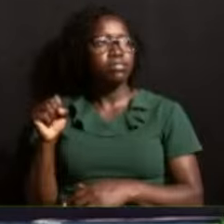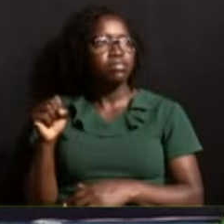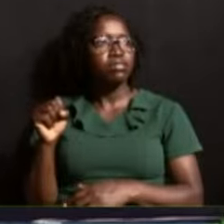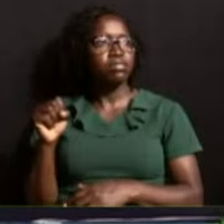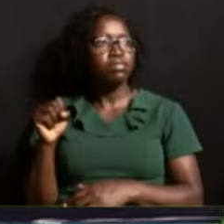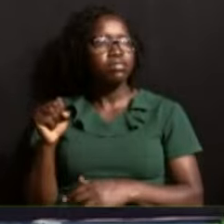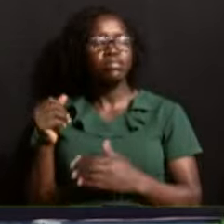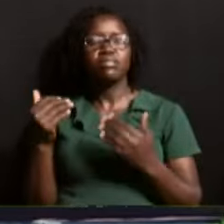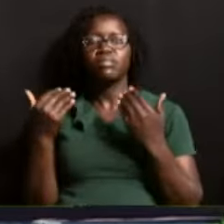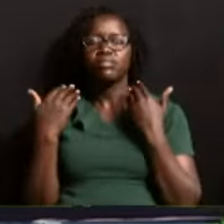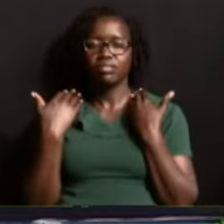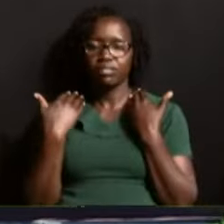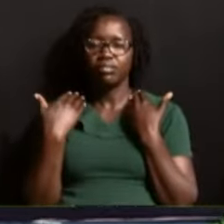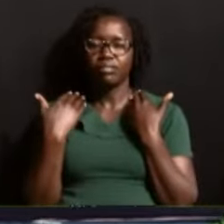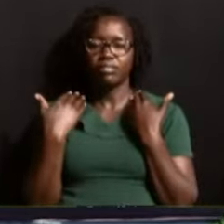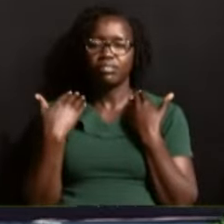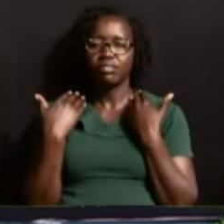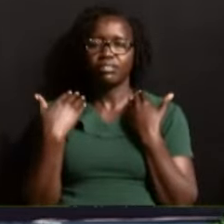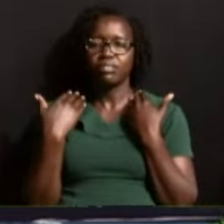asleep.